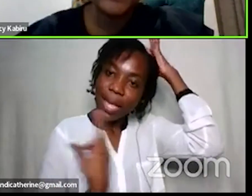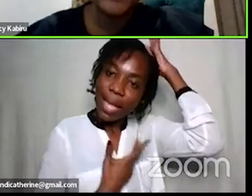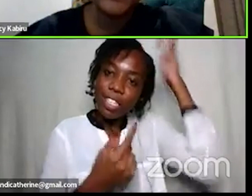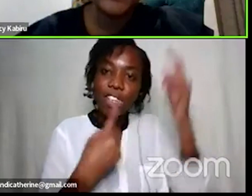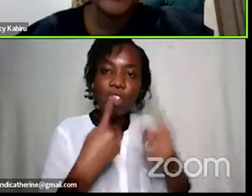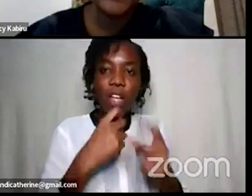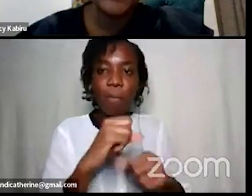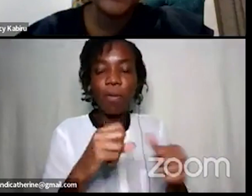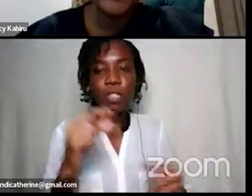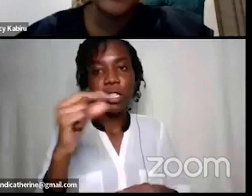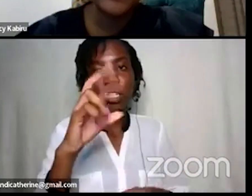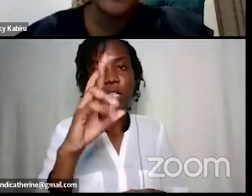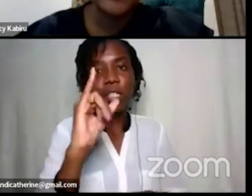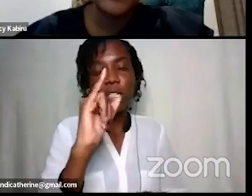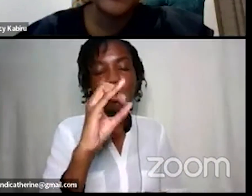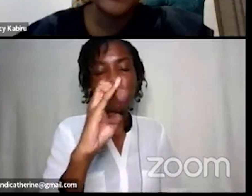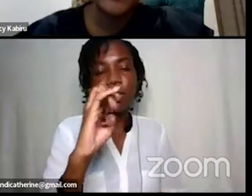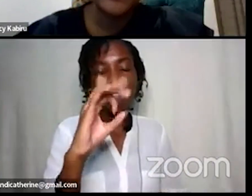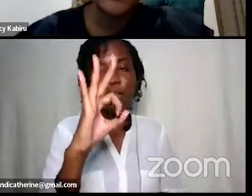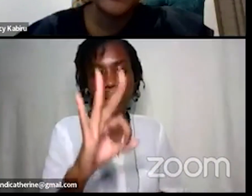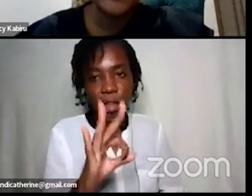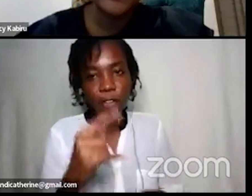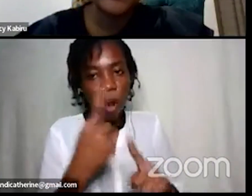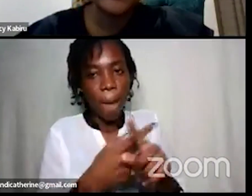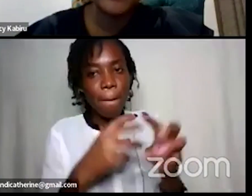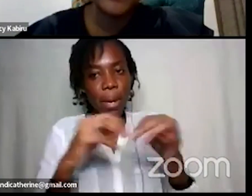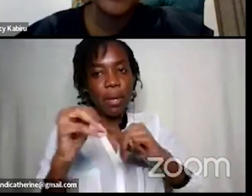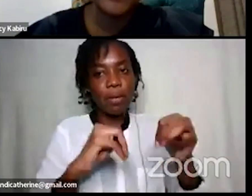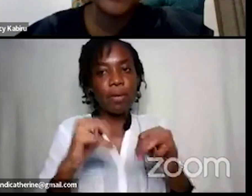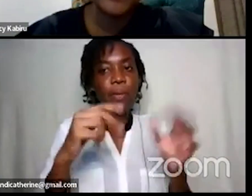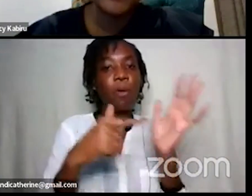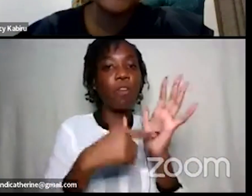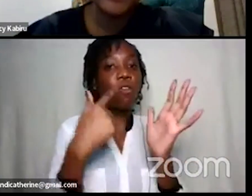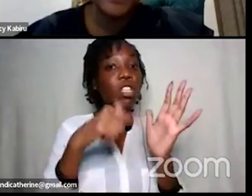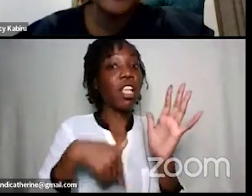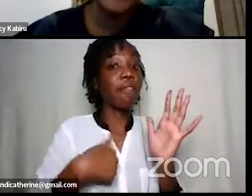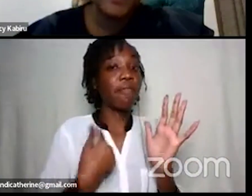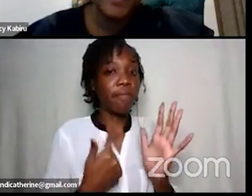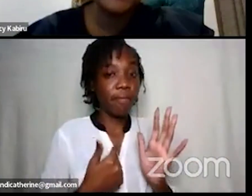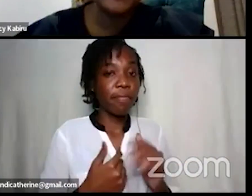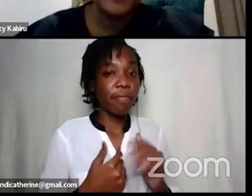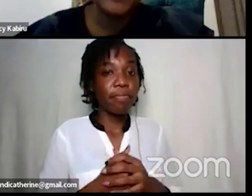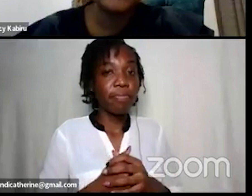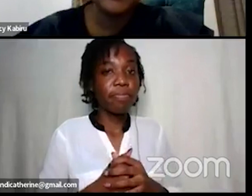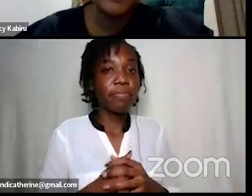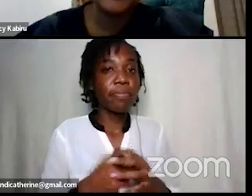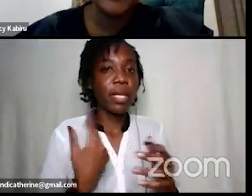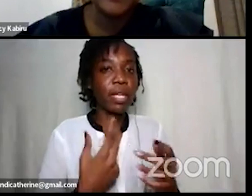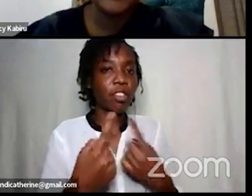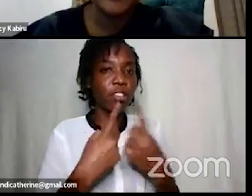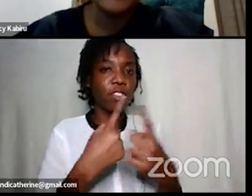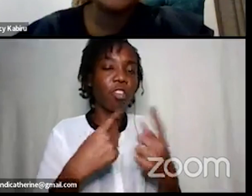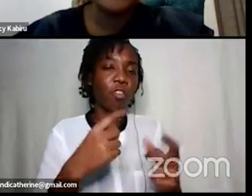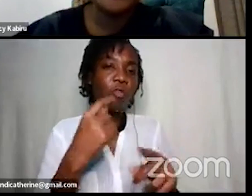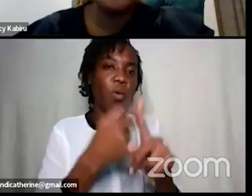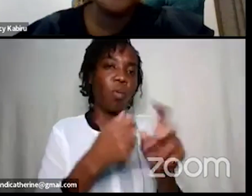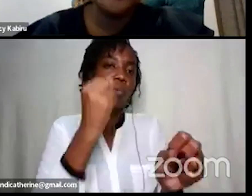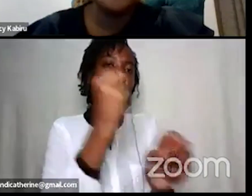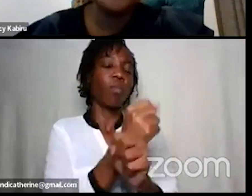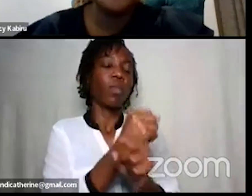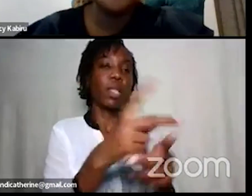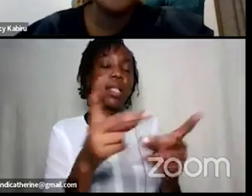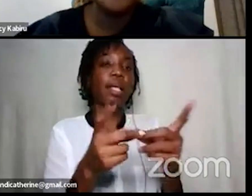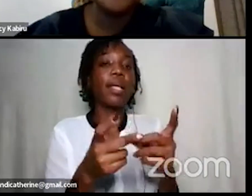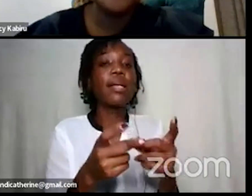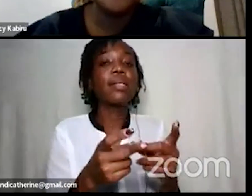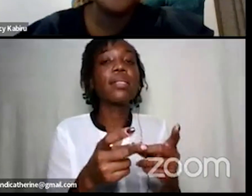from the management point for ourselves, yeah? I think we talked about it from the workplace end. So we're going to